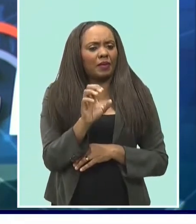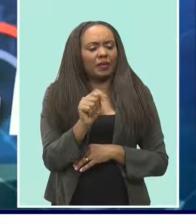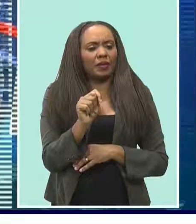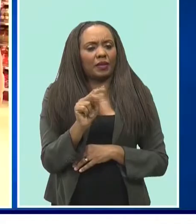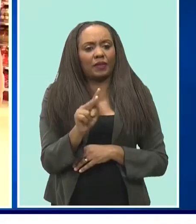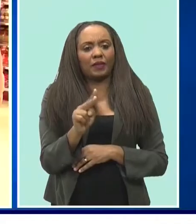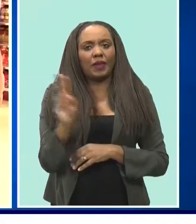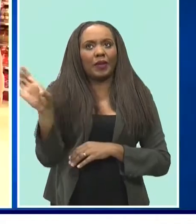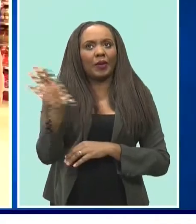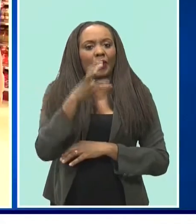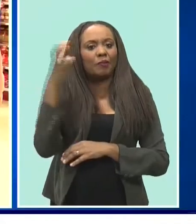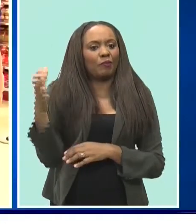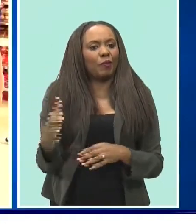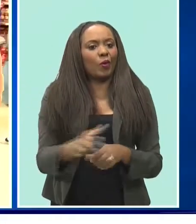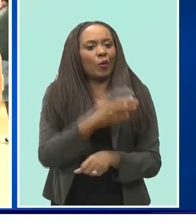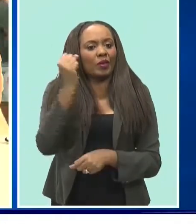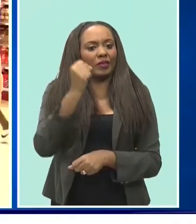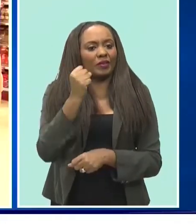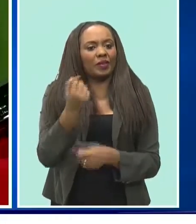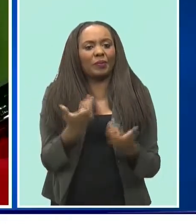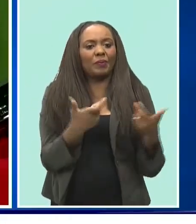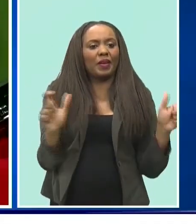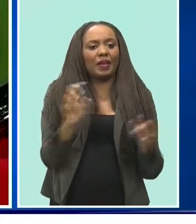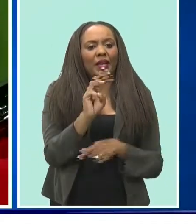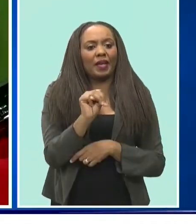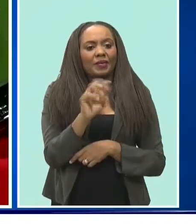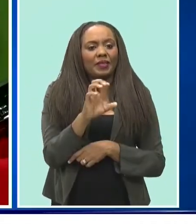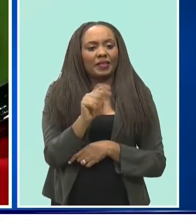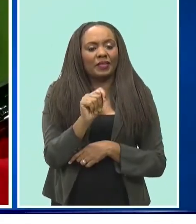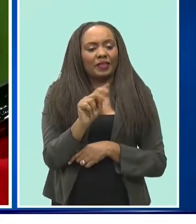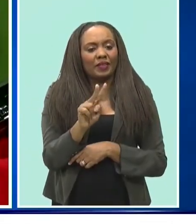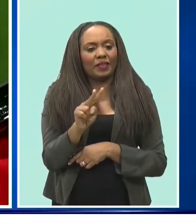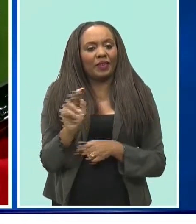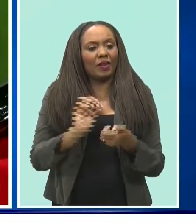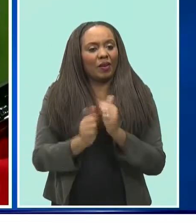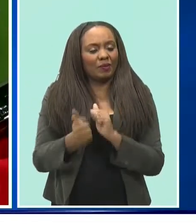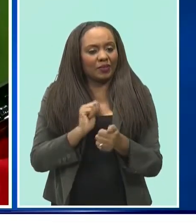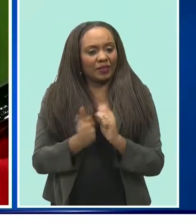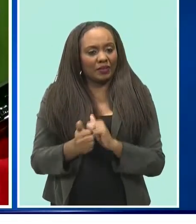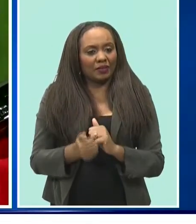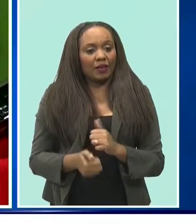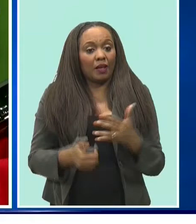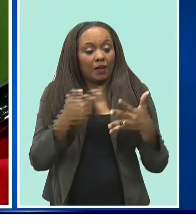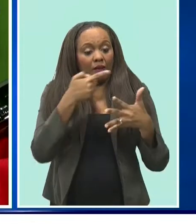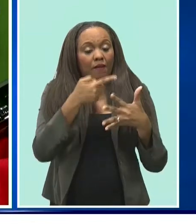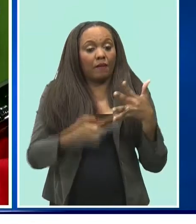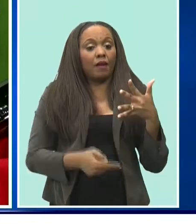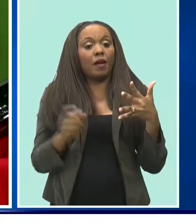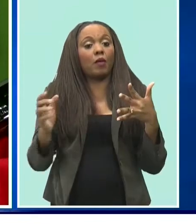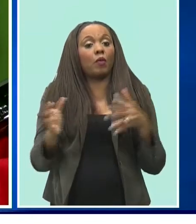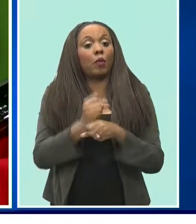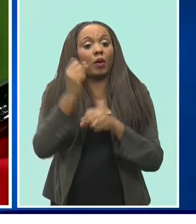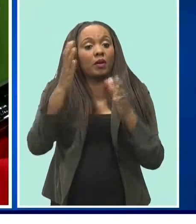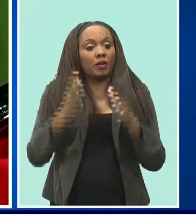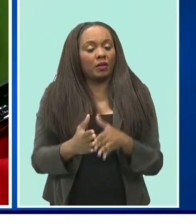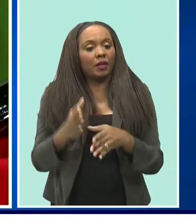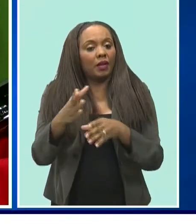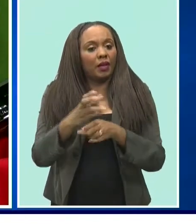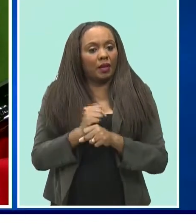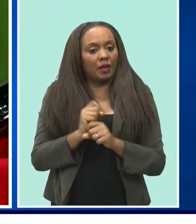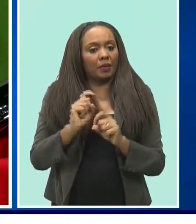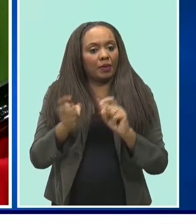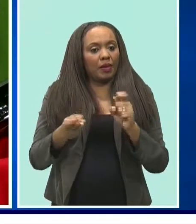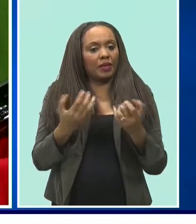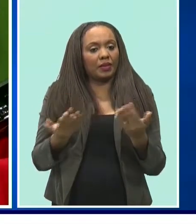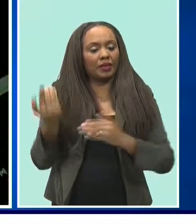That's because they've won big in the MCTV Pay and Win competition. 5 of the winners collected their prizes today at Carlton